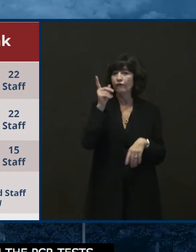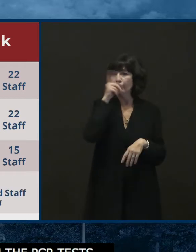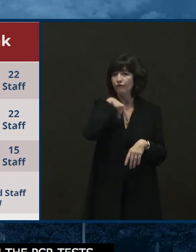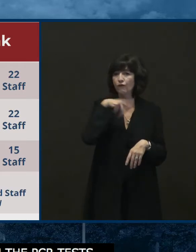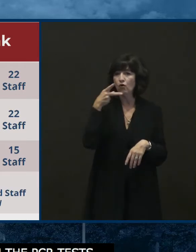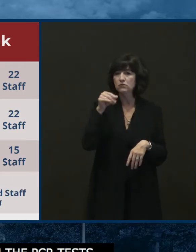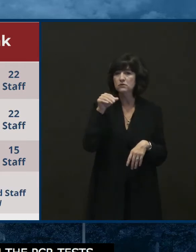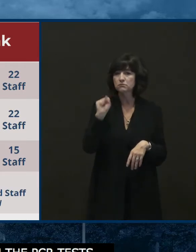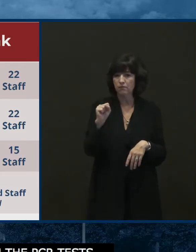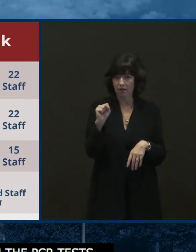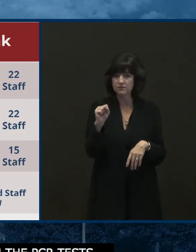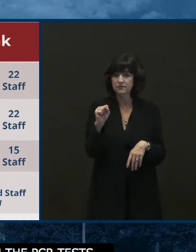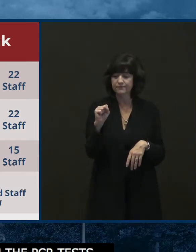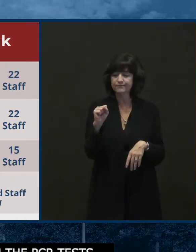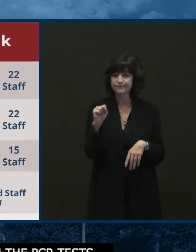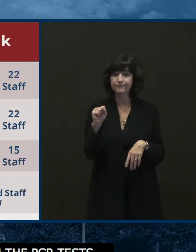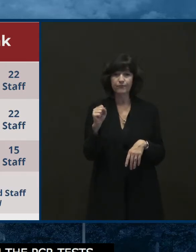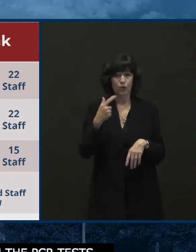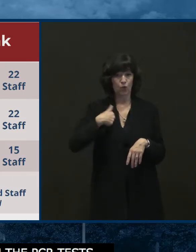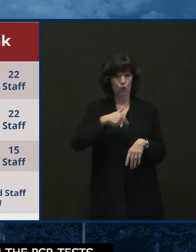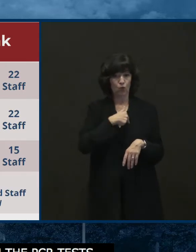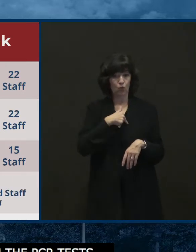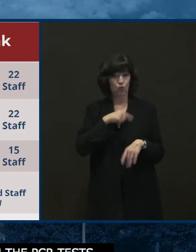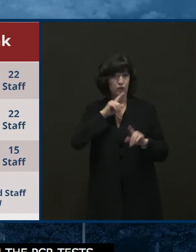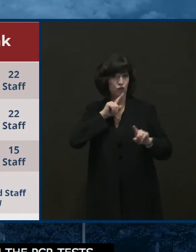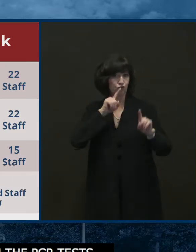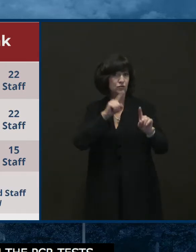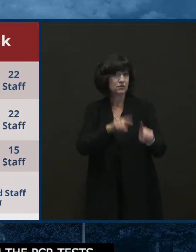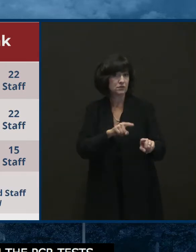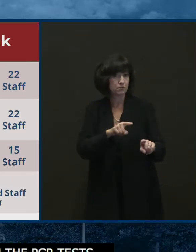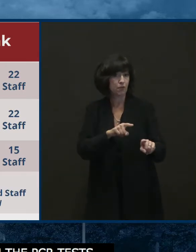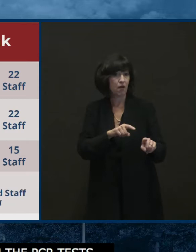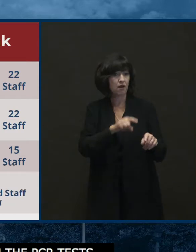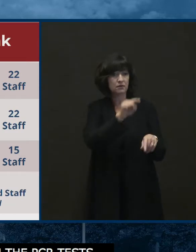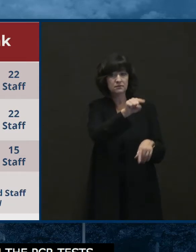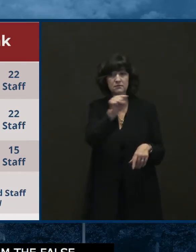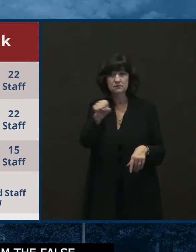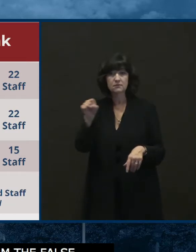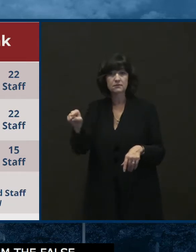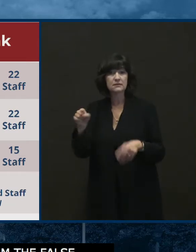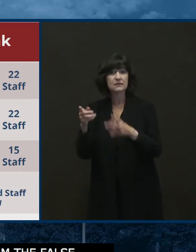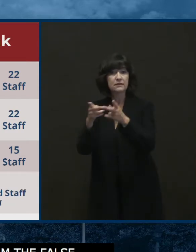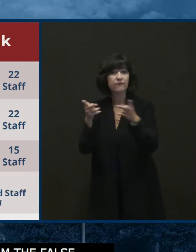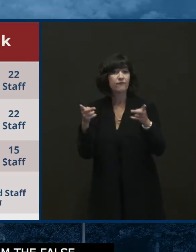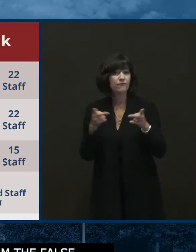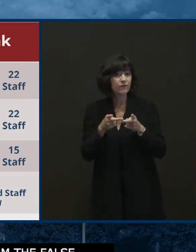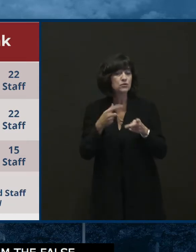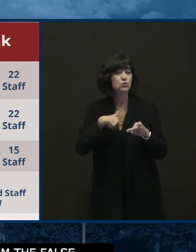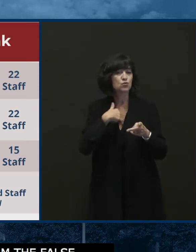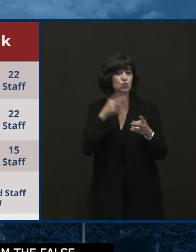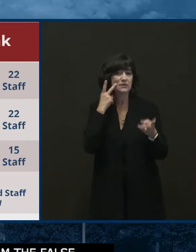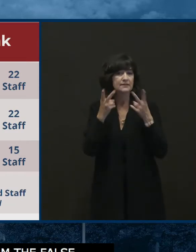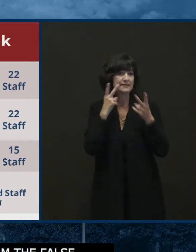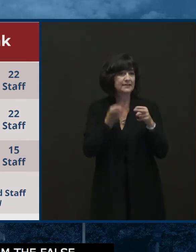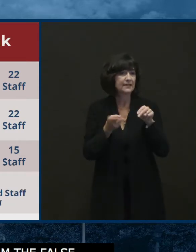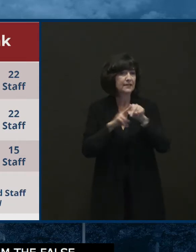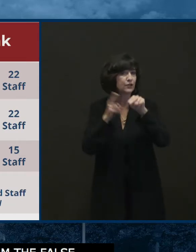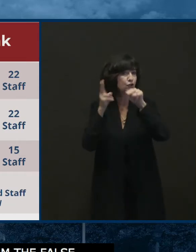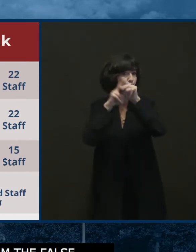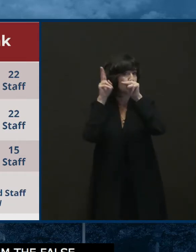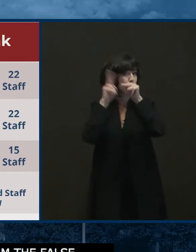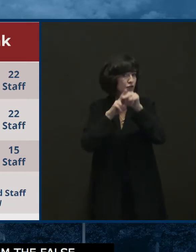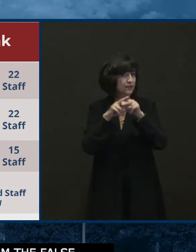way we respond, which is, in all these facilities, we are seeing increases in cases among staff and